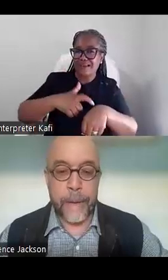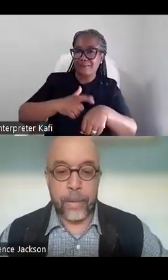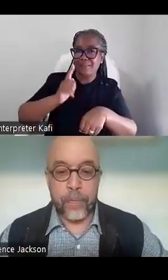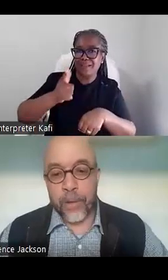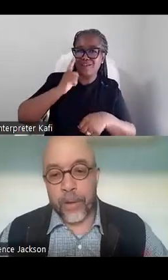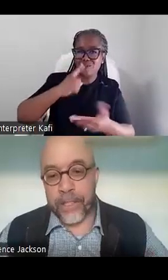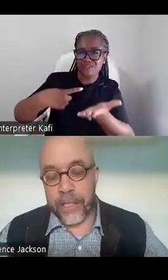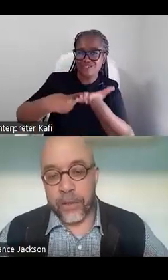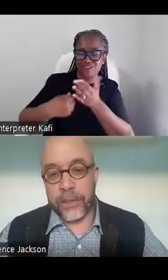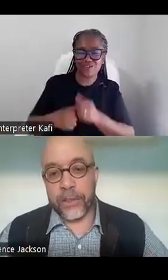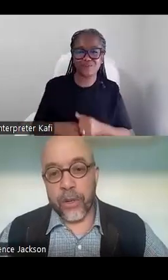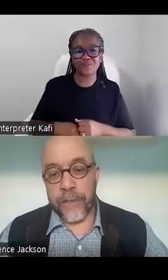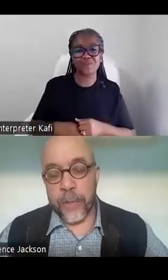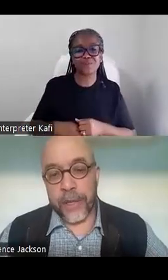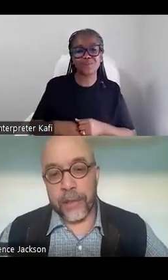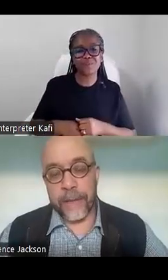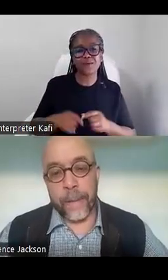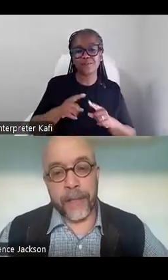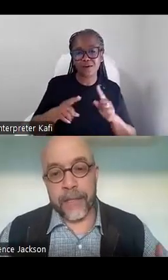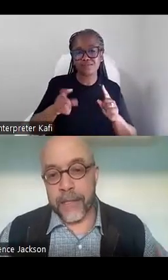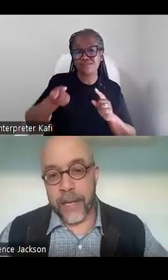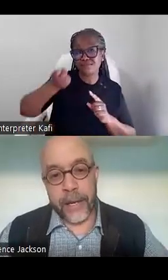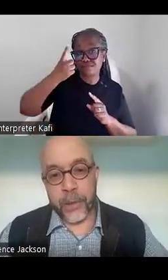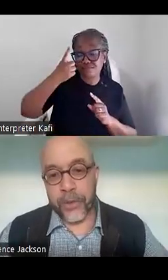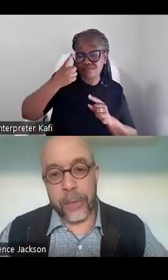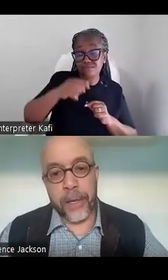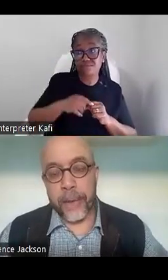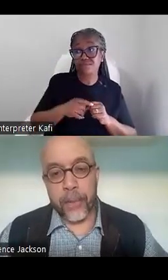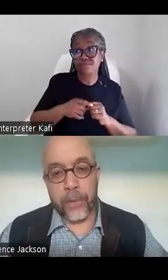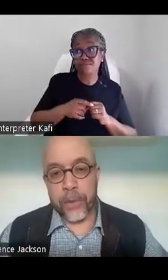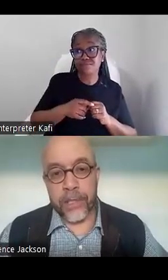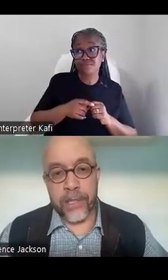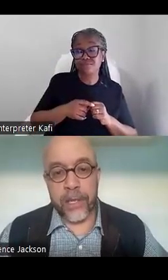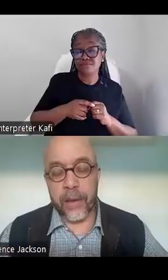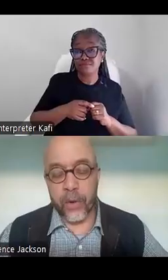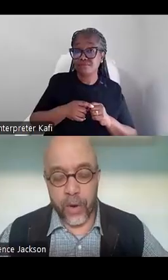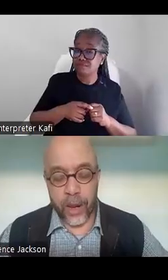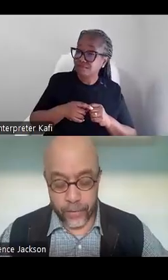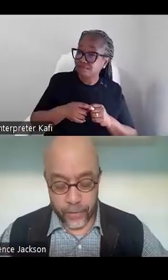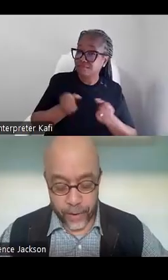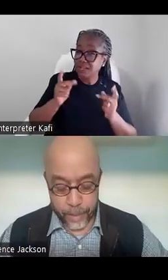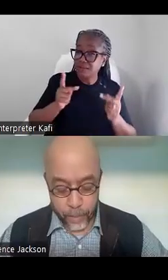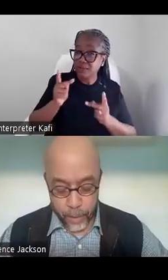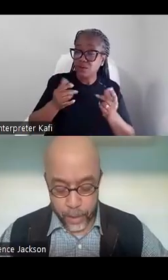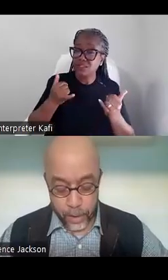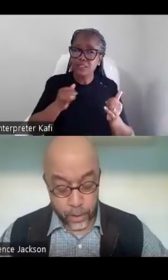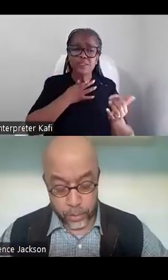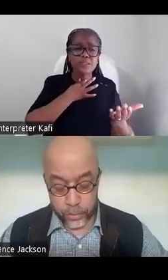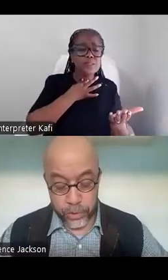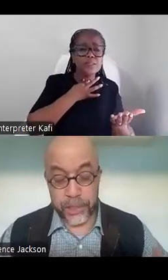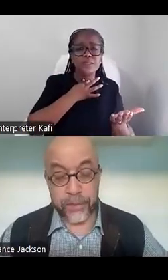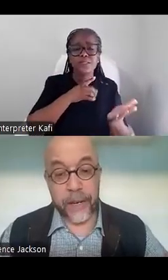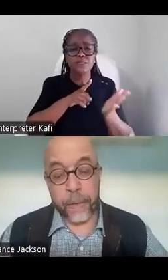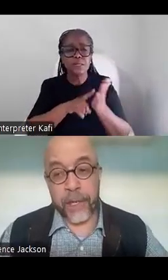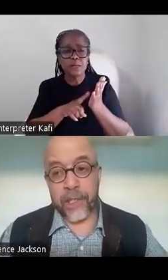that it's still in a sort of a speculative place, and I'm sure there are many people who are listening who have,